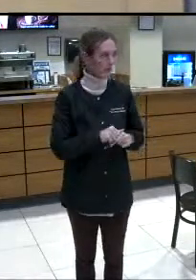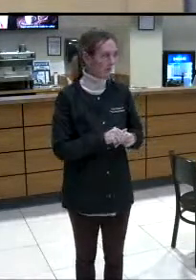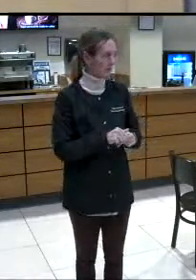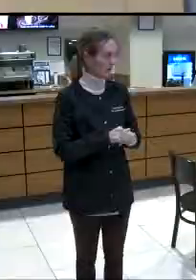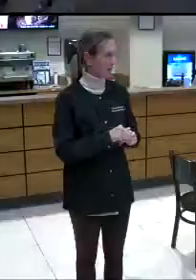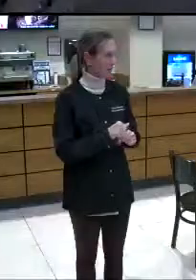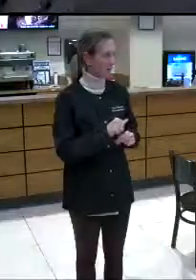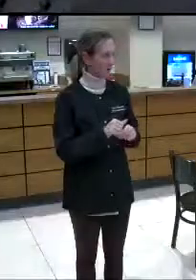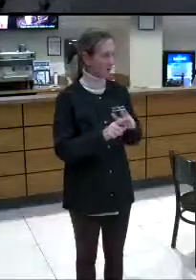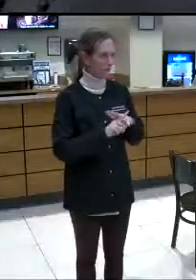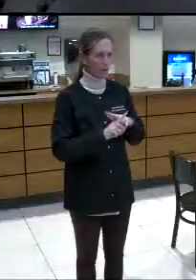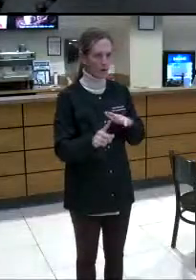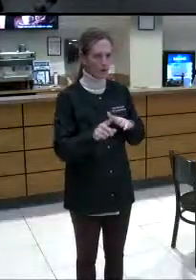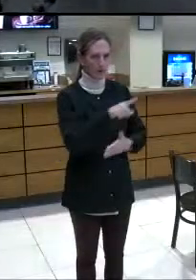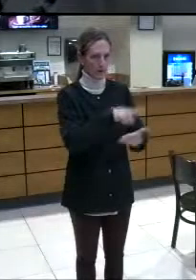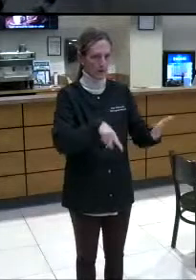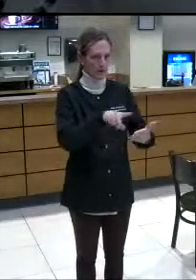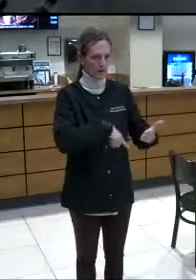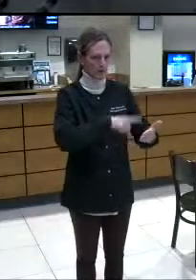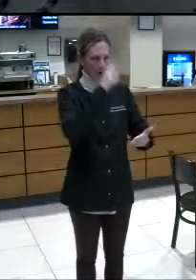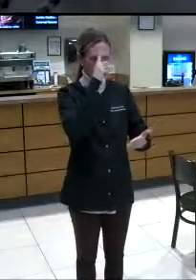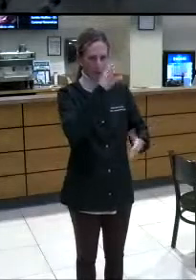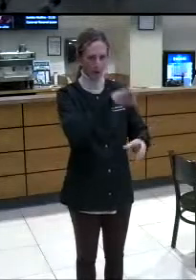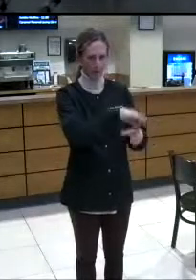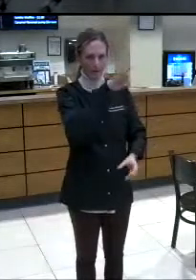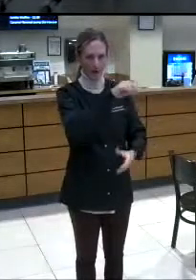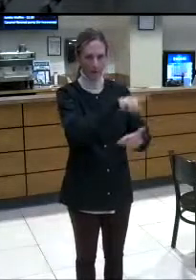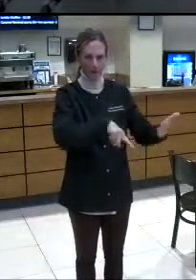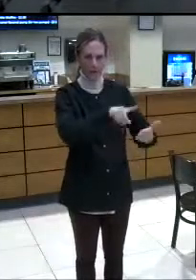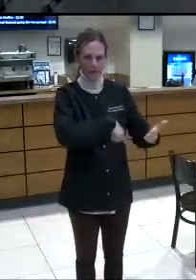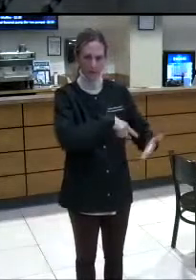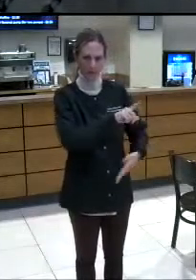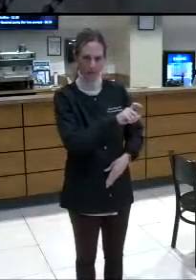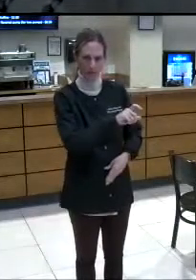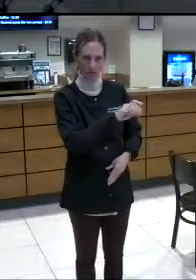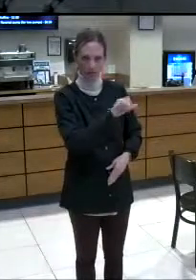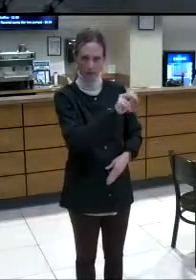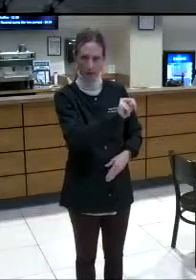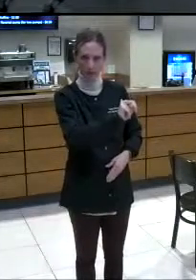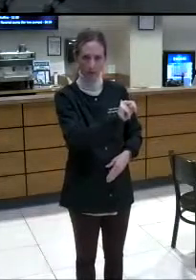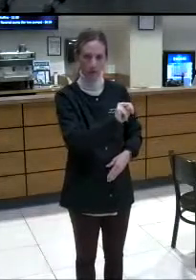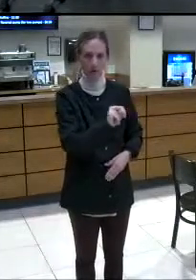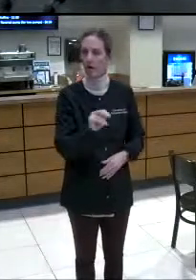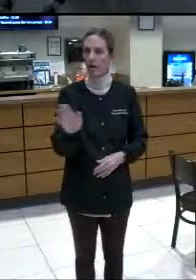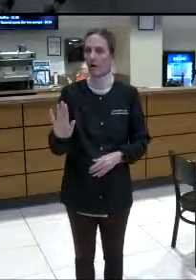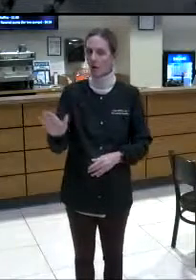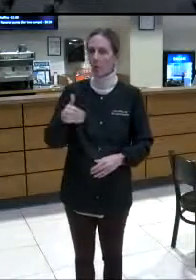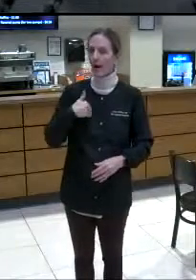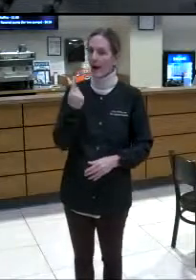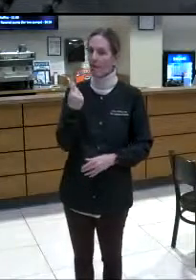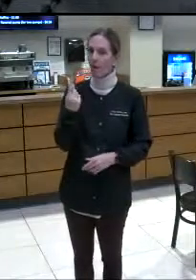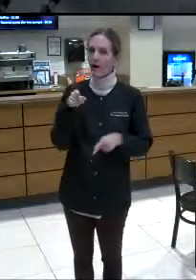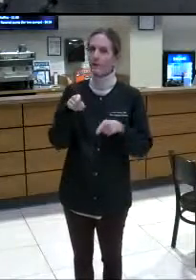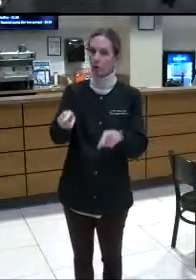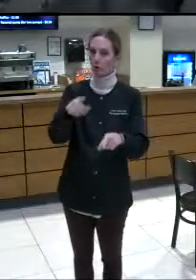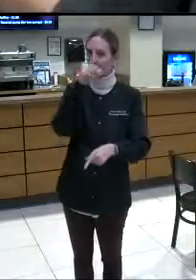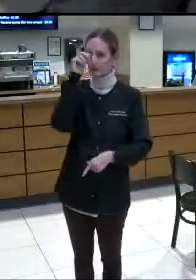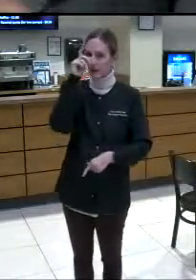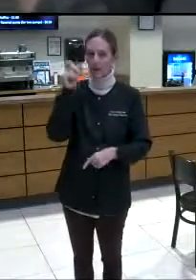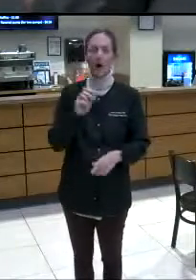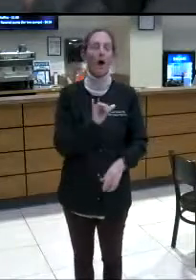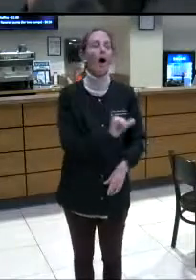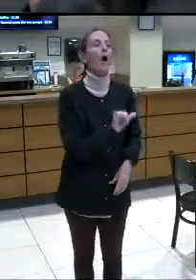canceled? I thought we voted to cancel our retreat in January. we have one in the summer. In the summer, I'm Mhm.